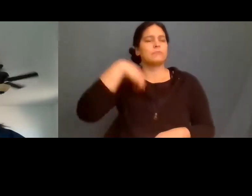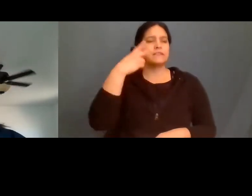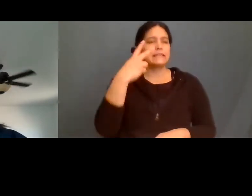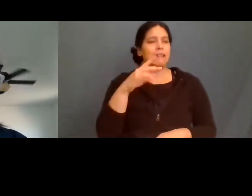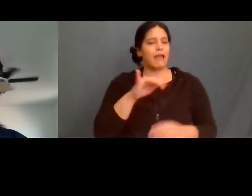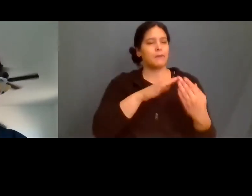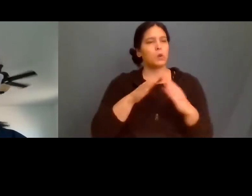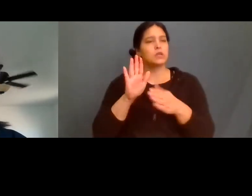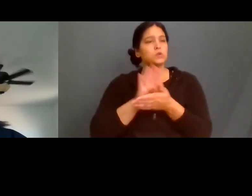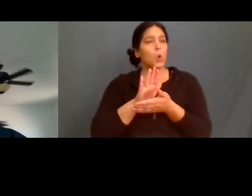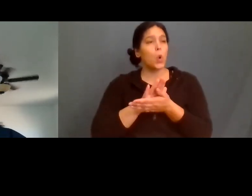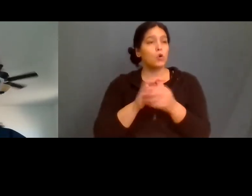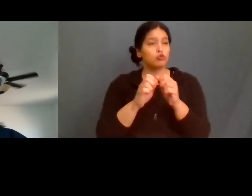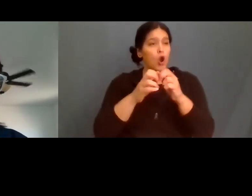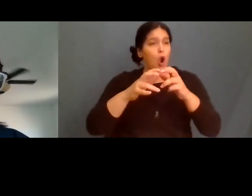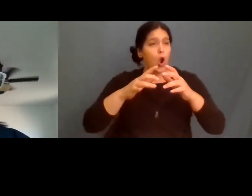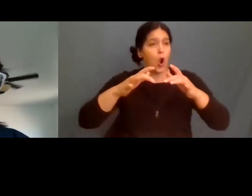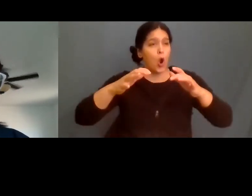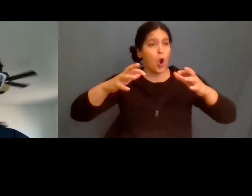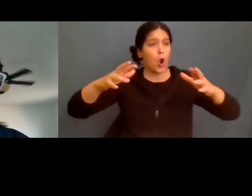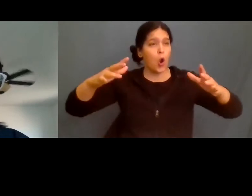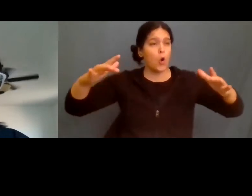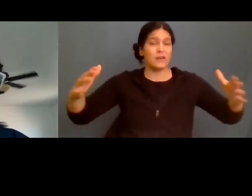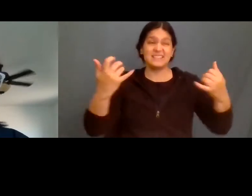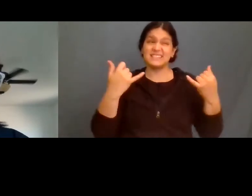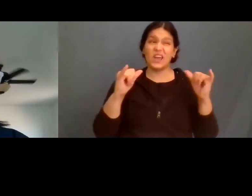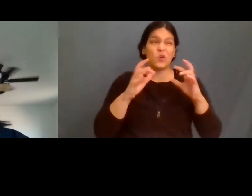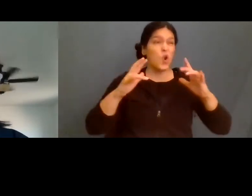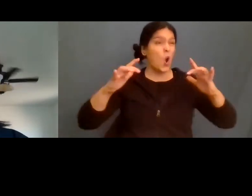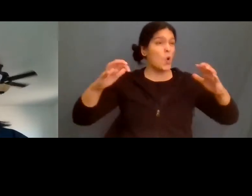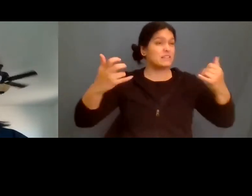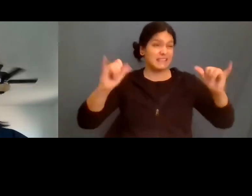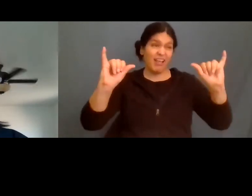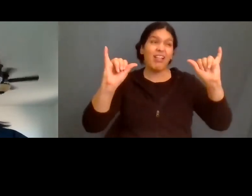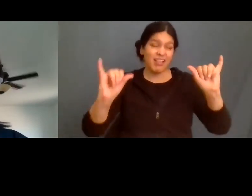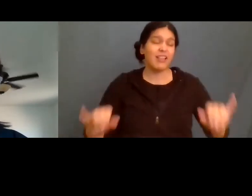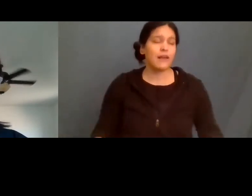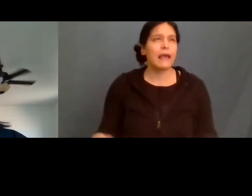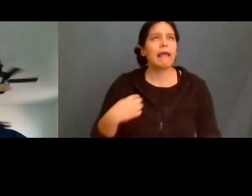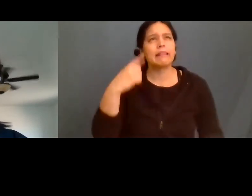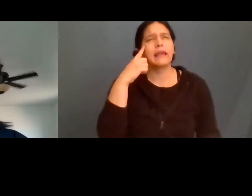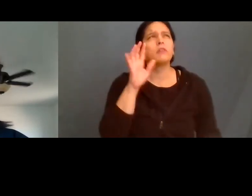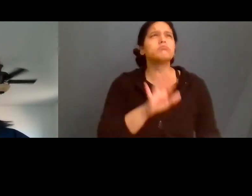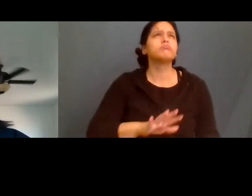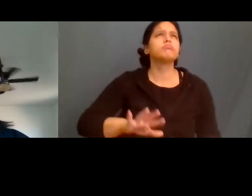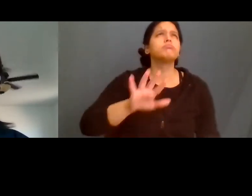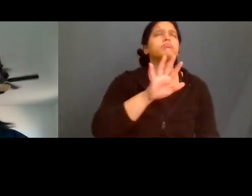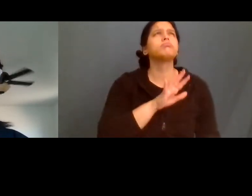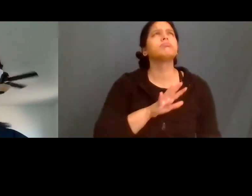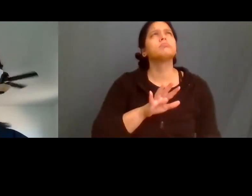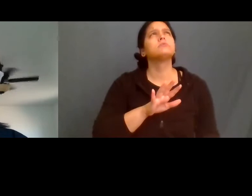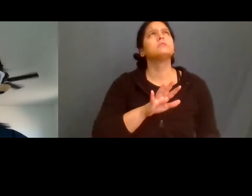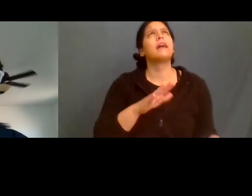later, it's still going to this day. I believe they have somewhere between 40 to